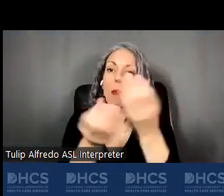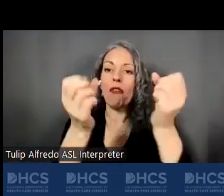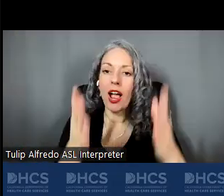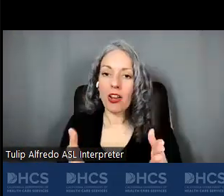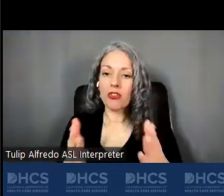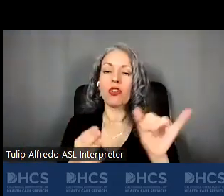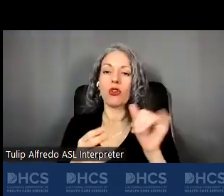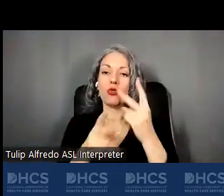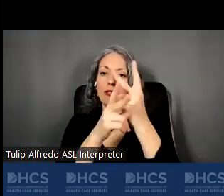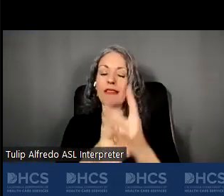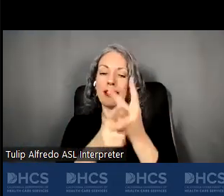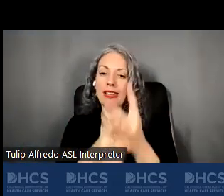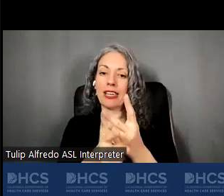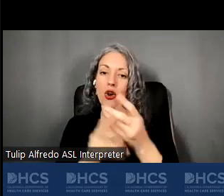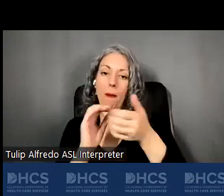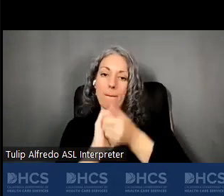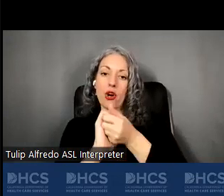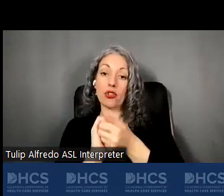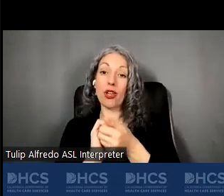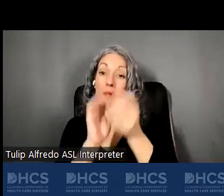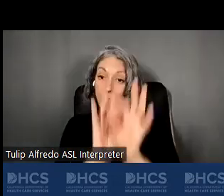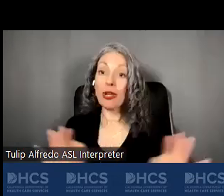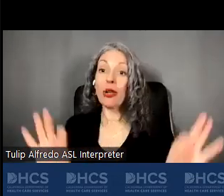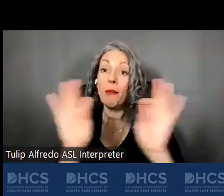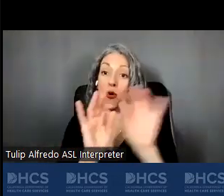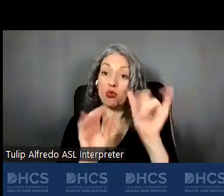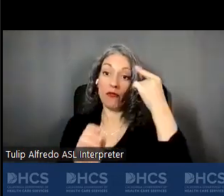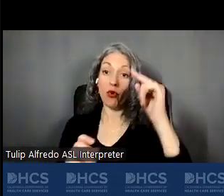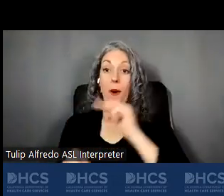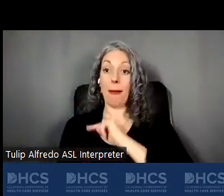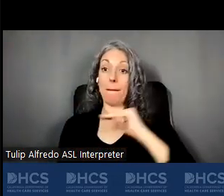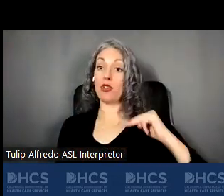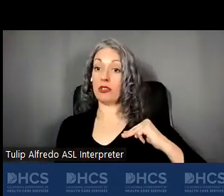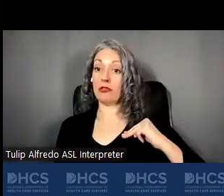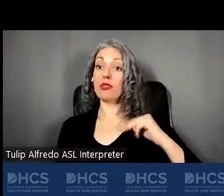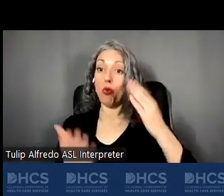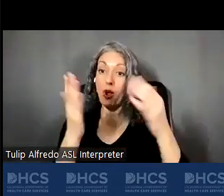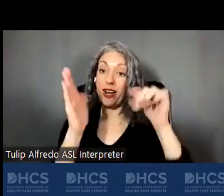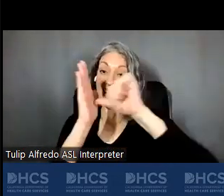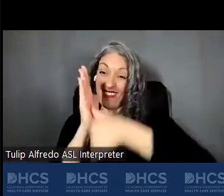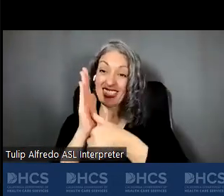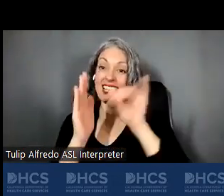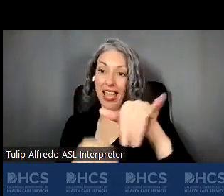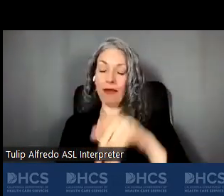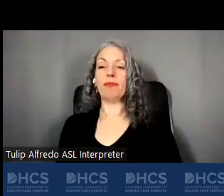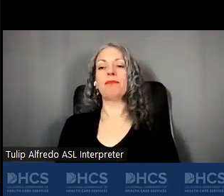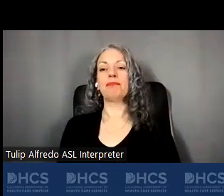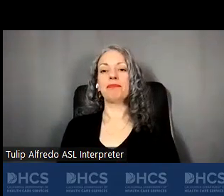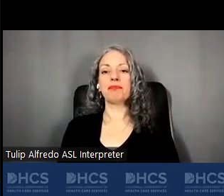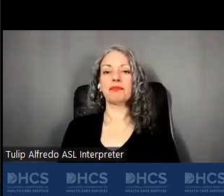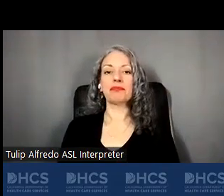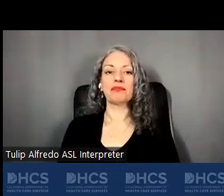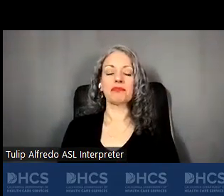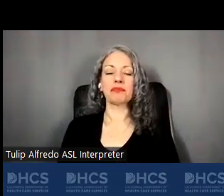plan partners, and most importantly for our members. So I just wanted to emphasize that. Okay, so really